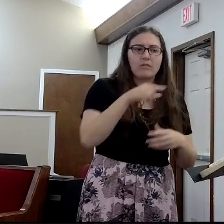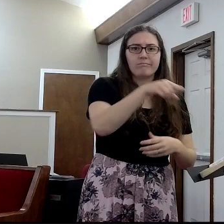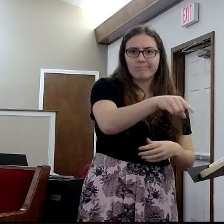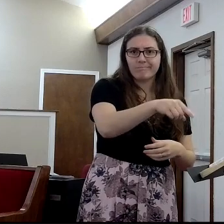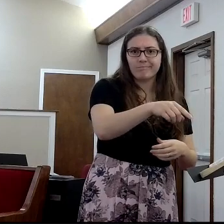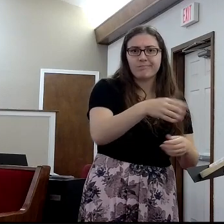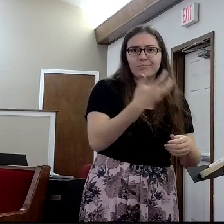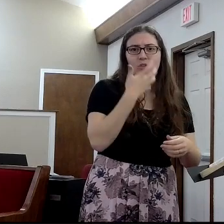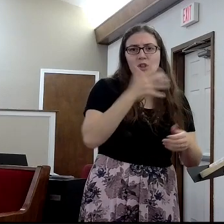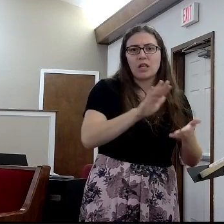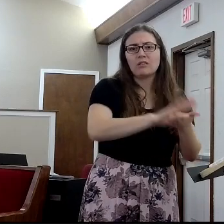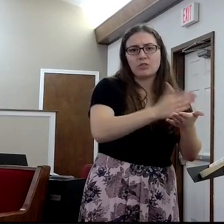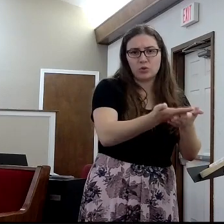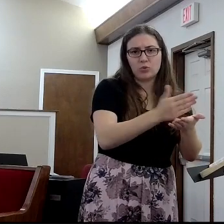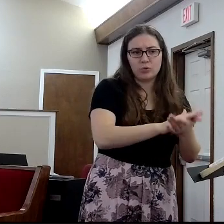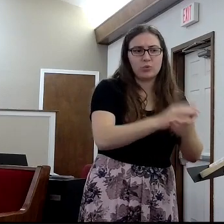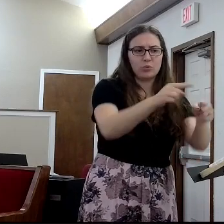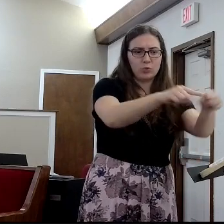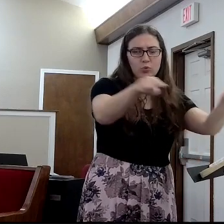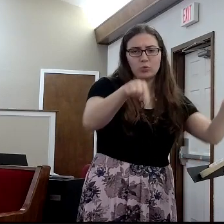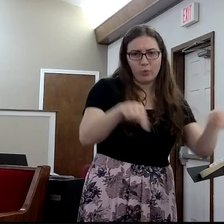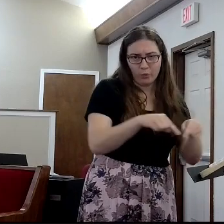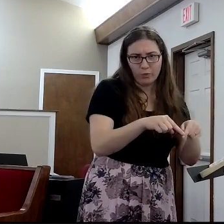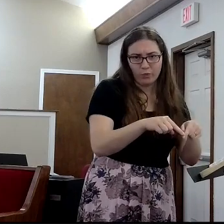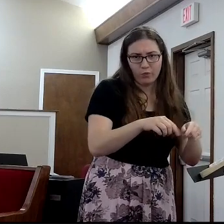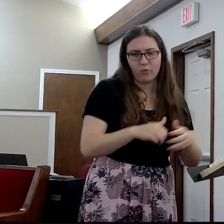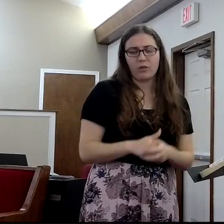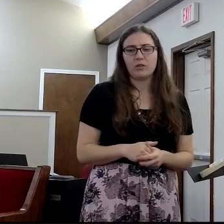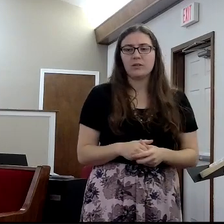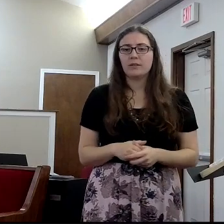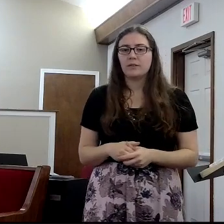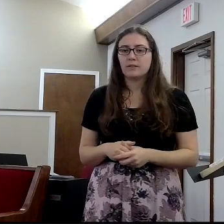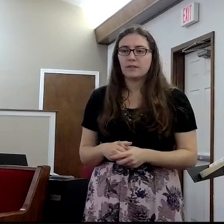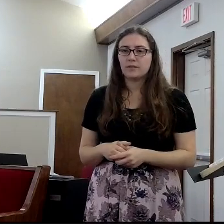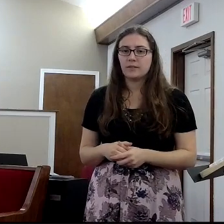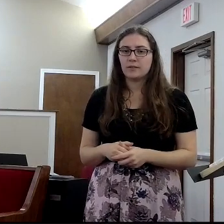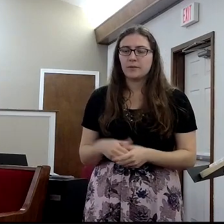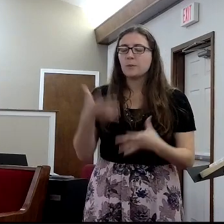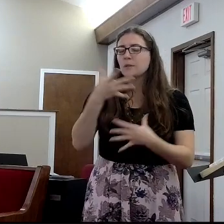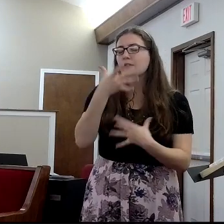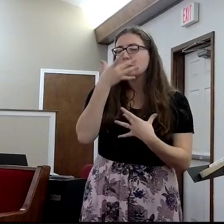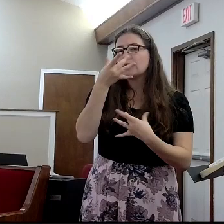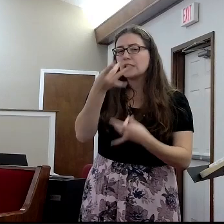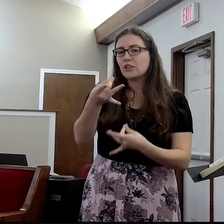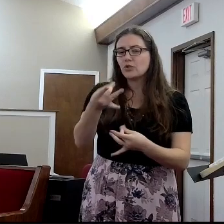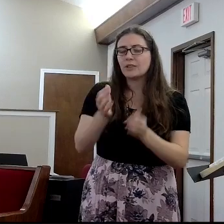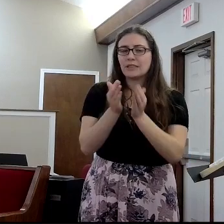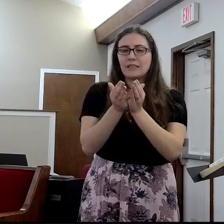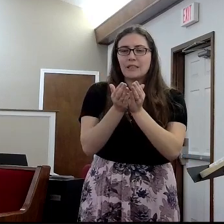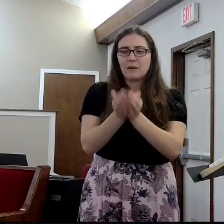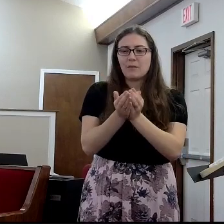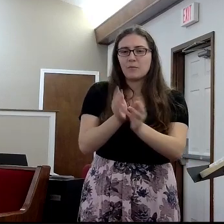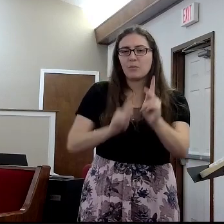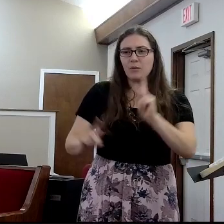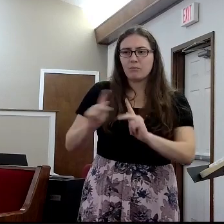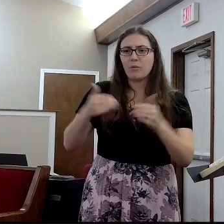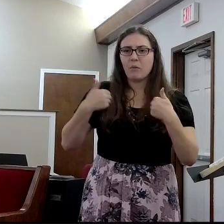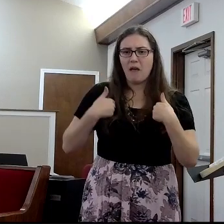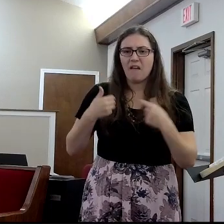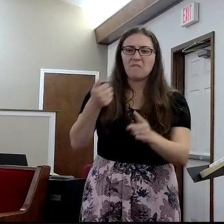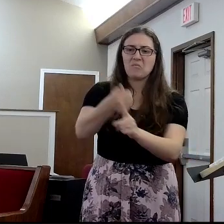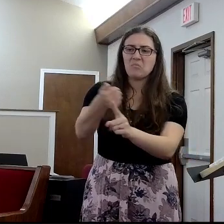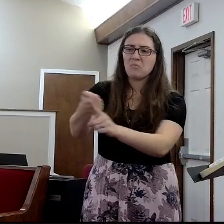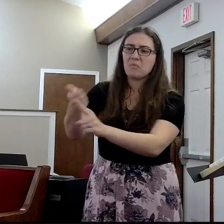fear for the Lord. And again, Proverbs 9:10 states it there. So it's very